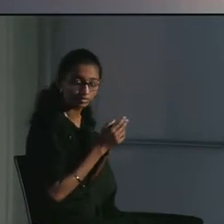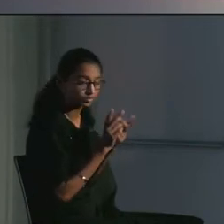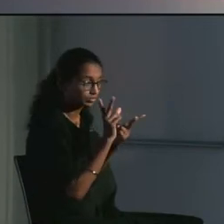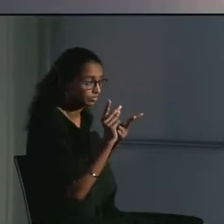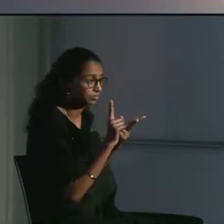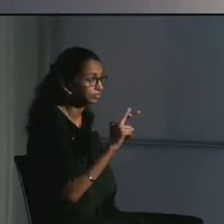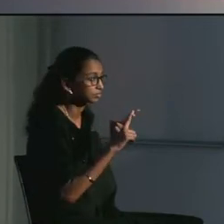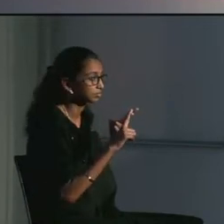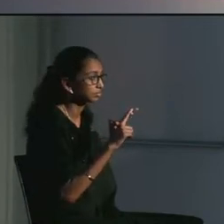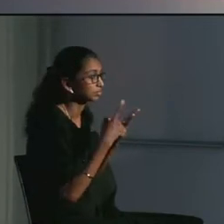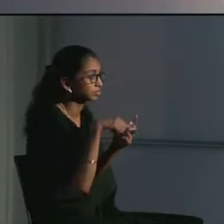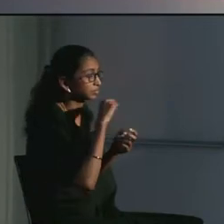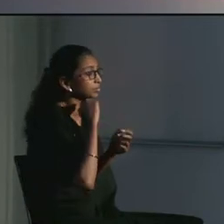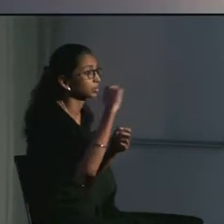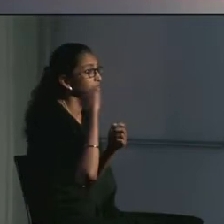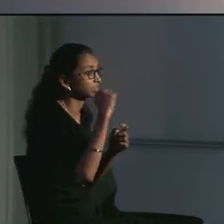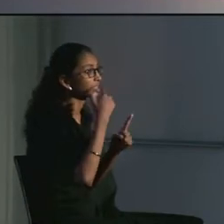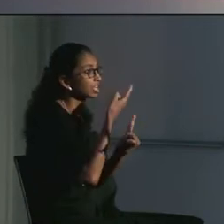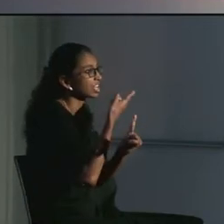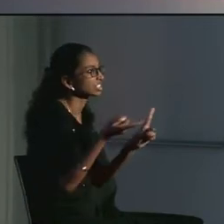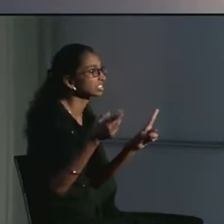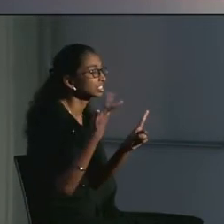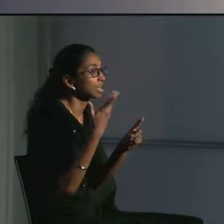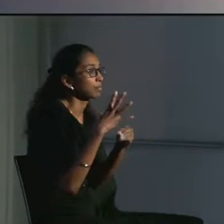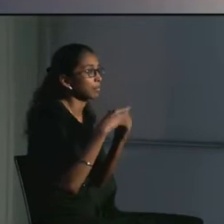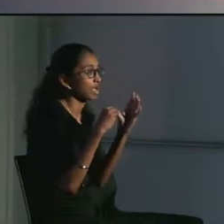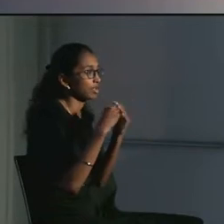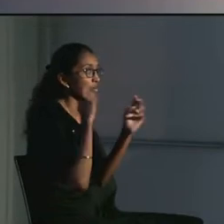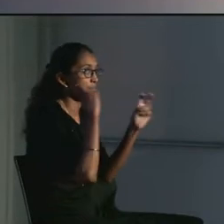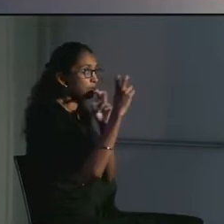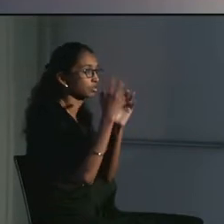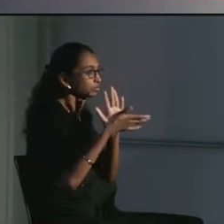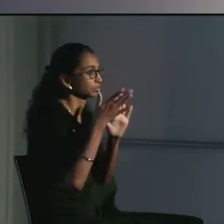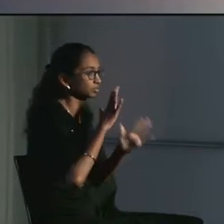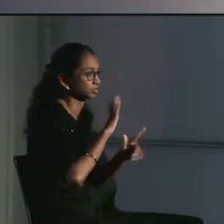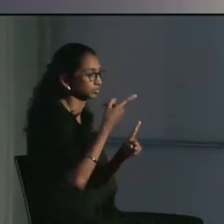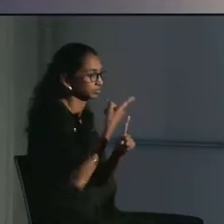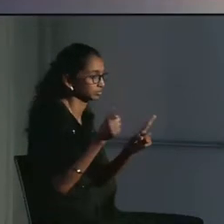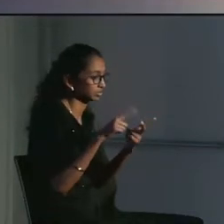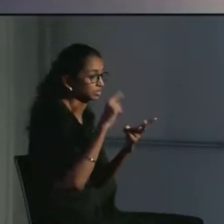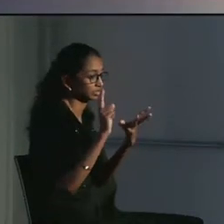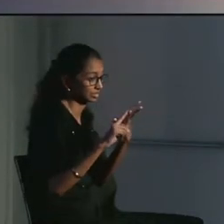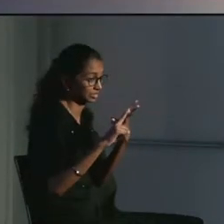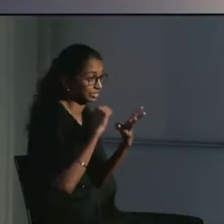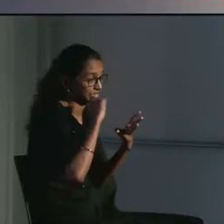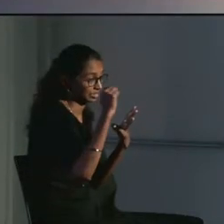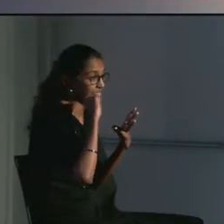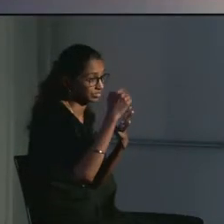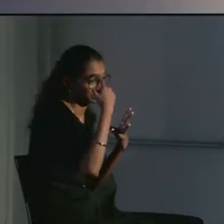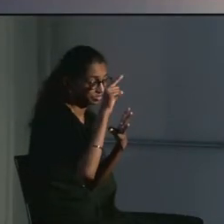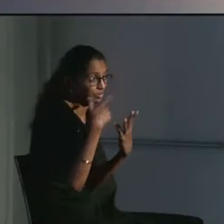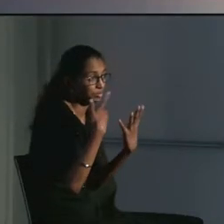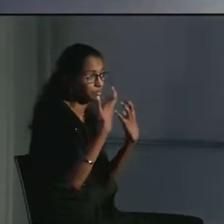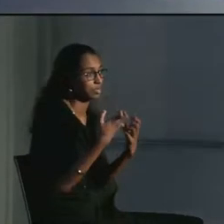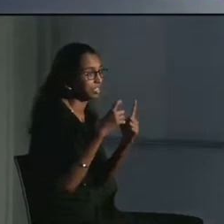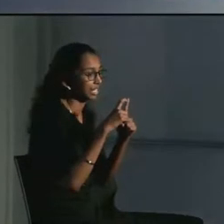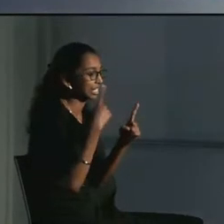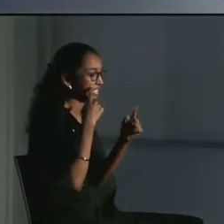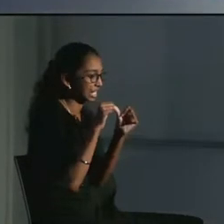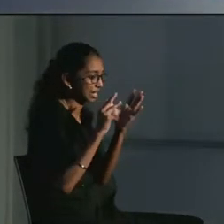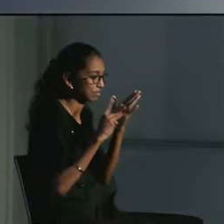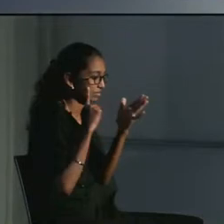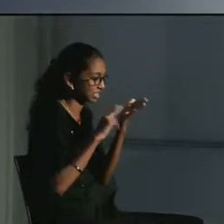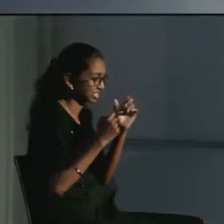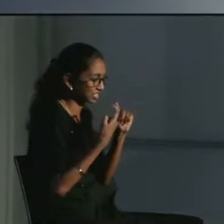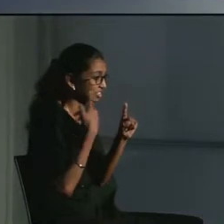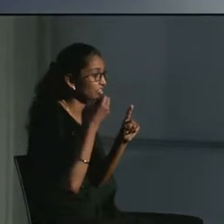marker is the protest against the building of the Bangalore Metro. And the third marker is the protest against the demolition of the